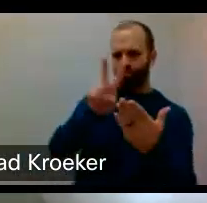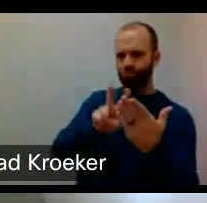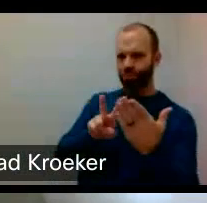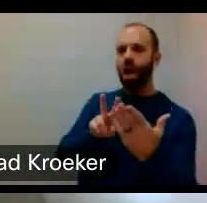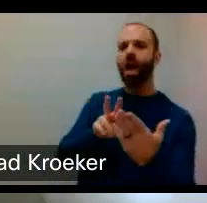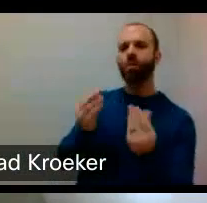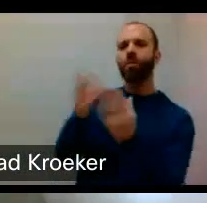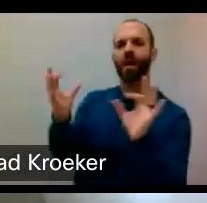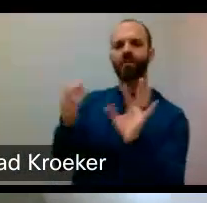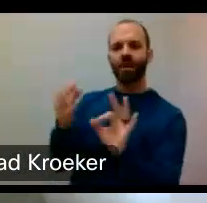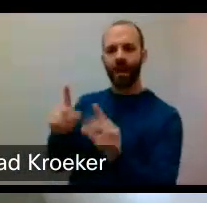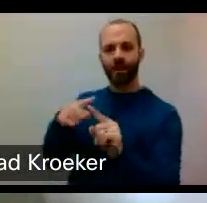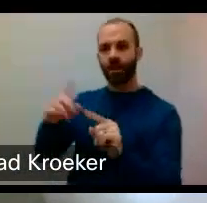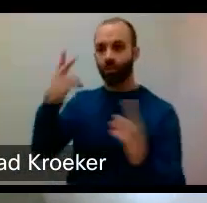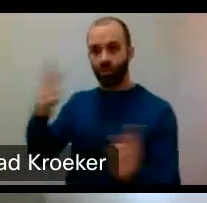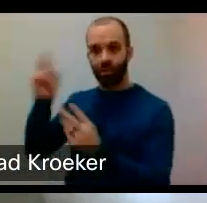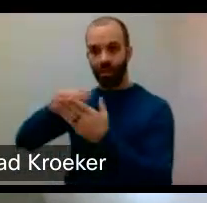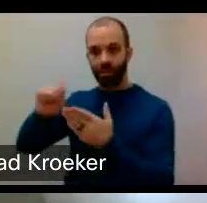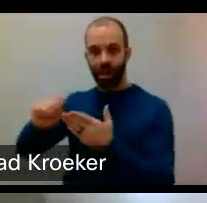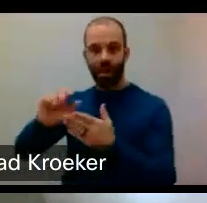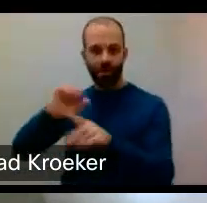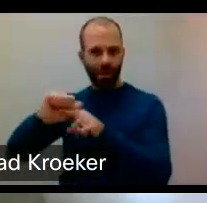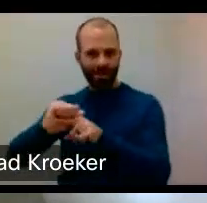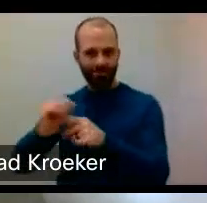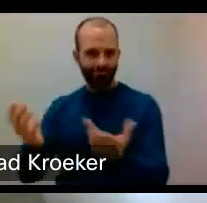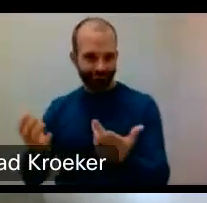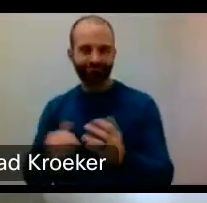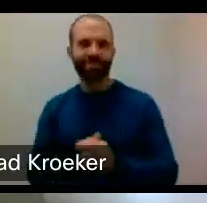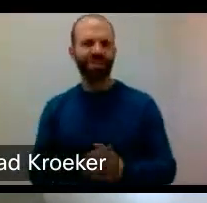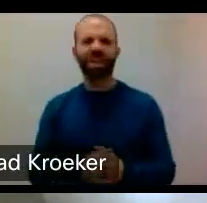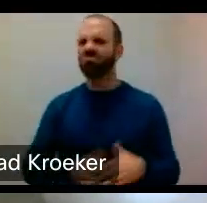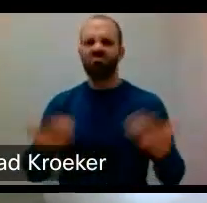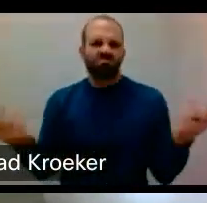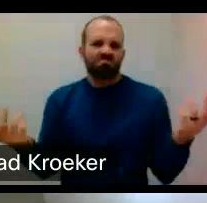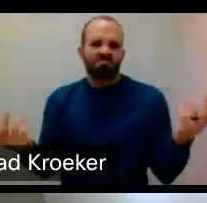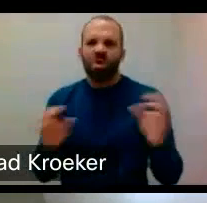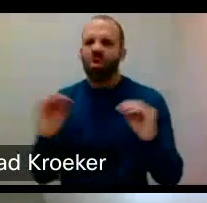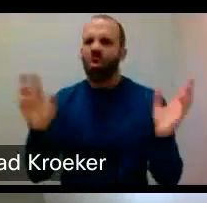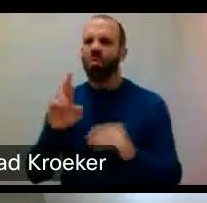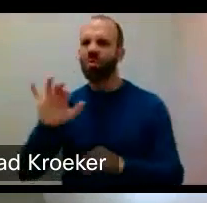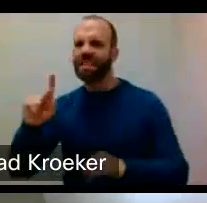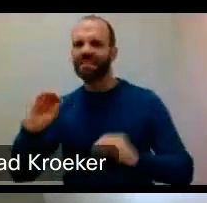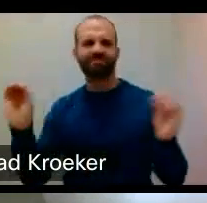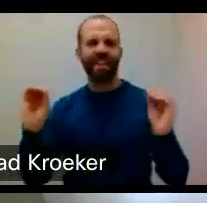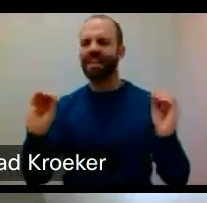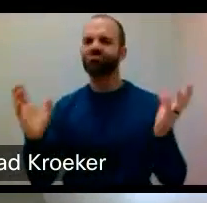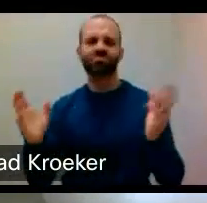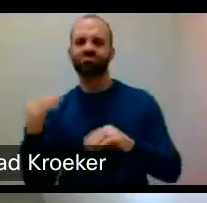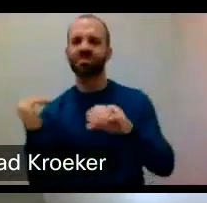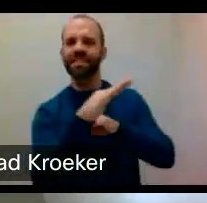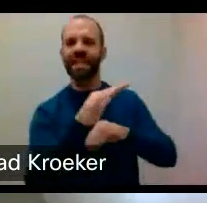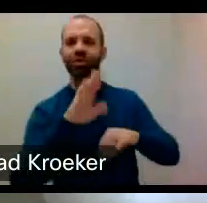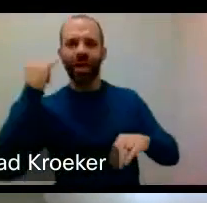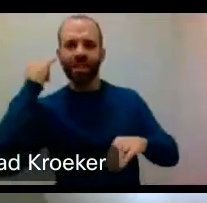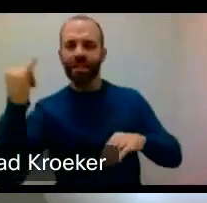your reflective writing practice. So this is a low stakes opportunity for you to practice and demonstrate what you've learned